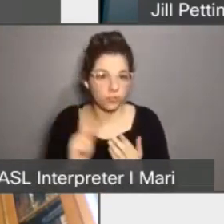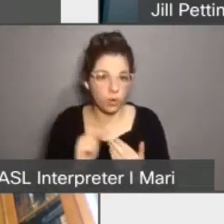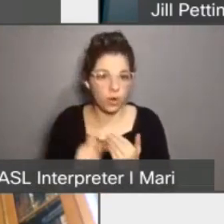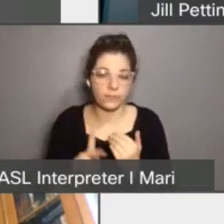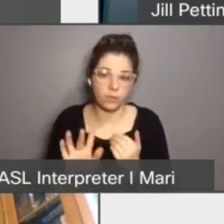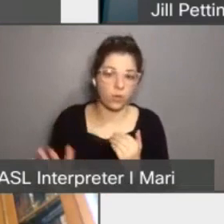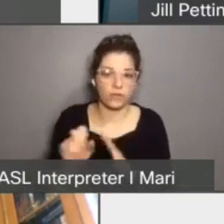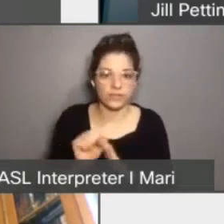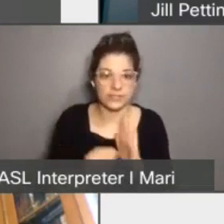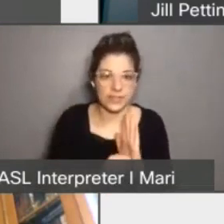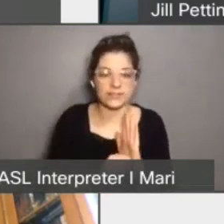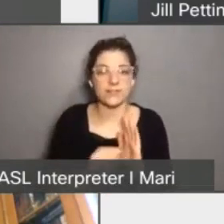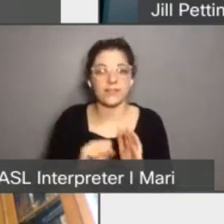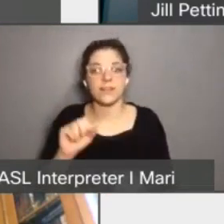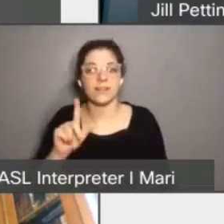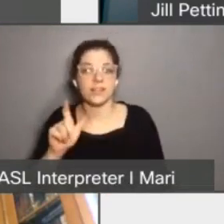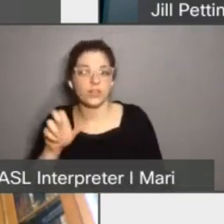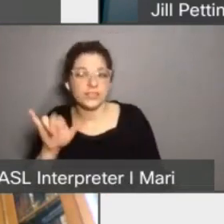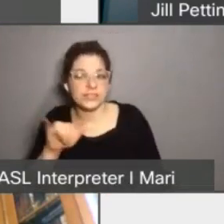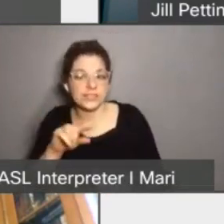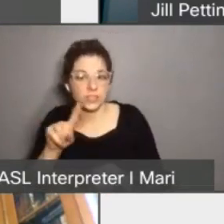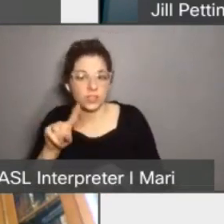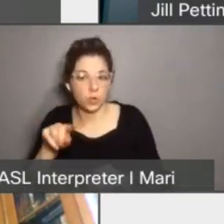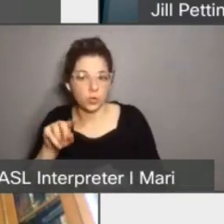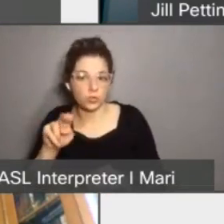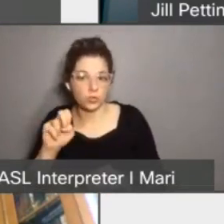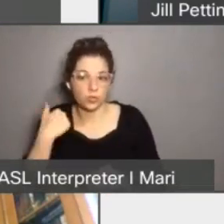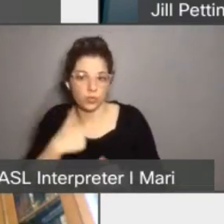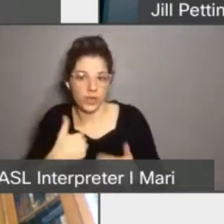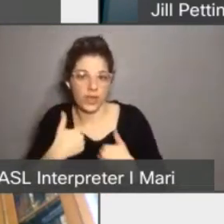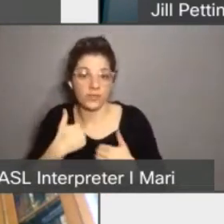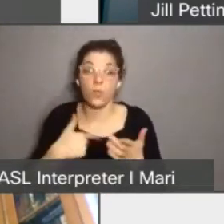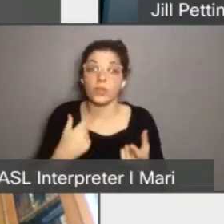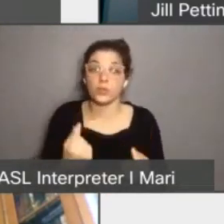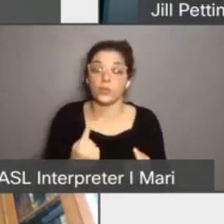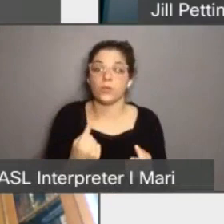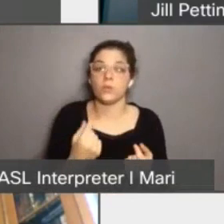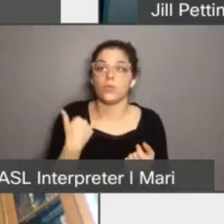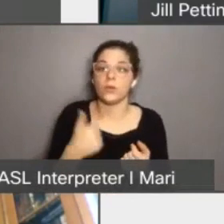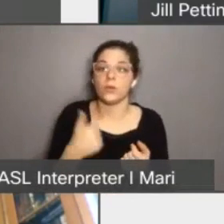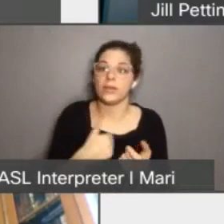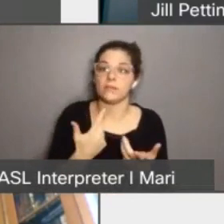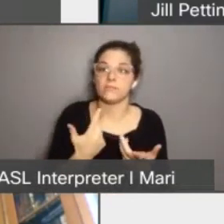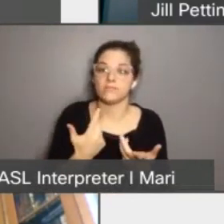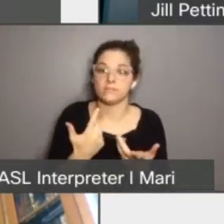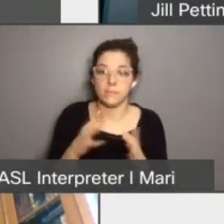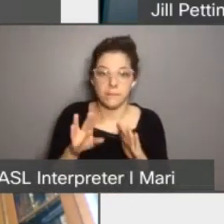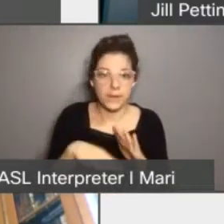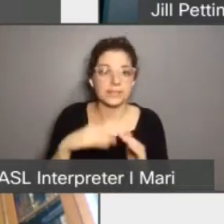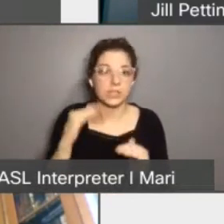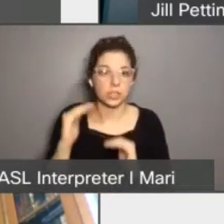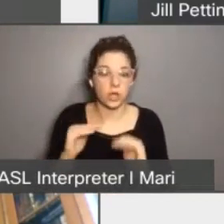the state and the literacy zones that we have. And this is what we do. One of the things that we do is basic adult